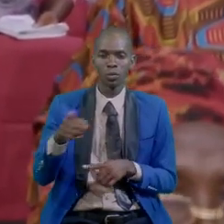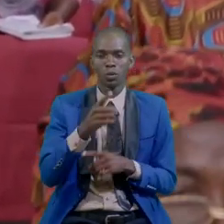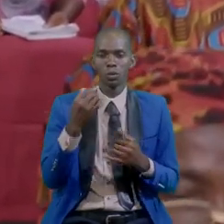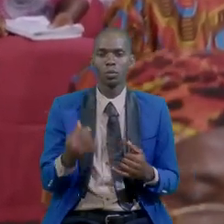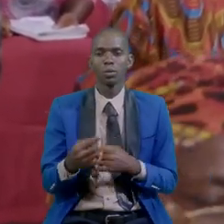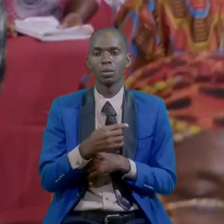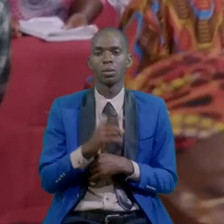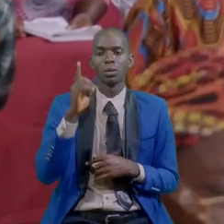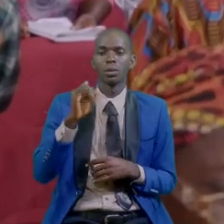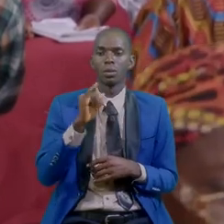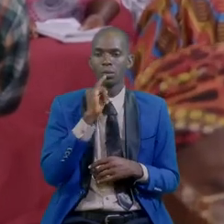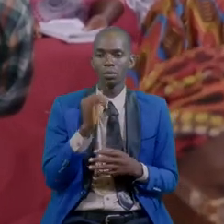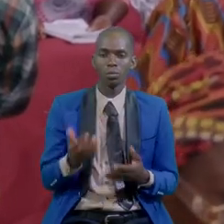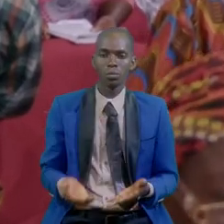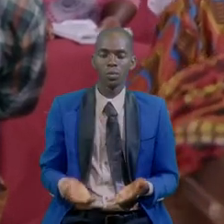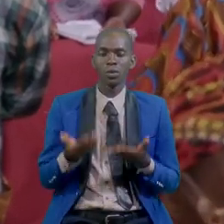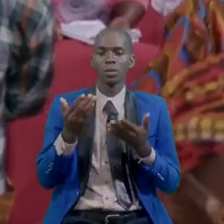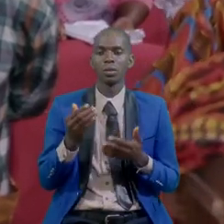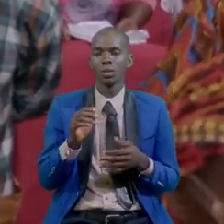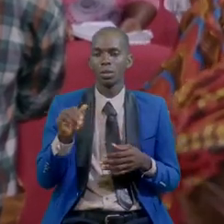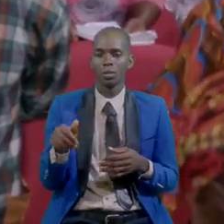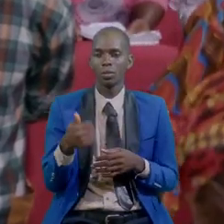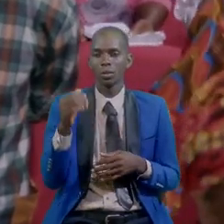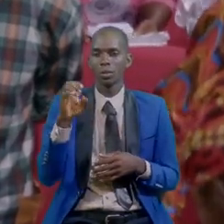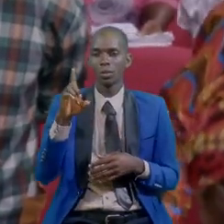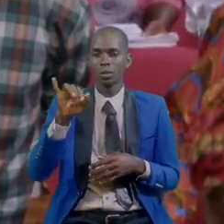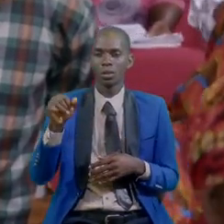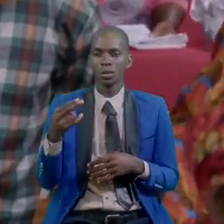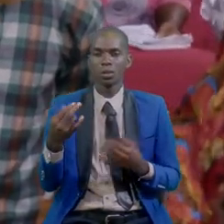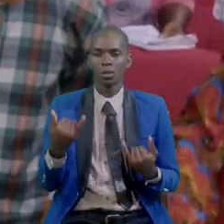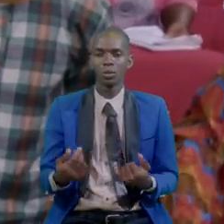Raising up Elijah's today.